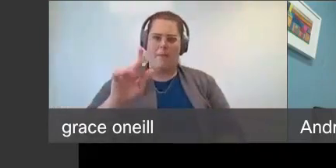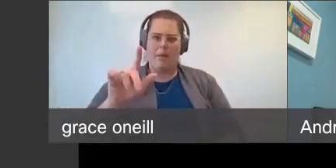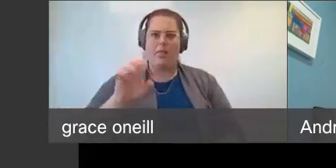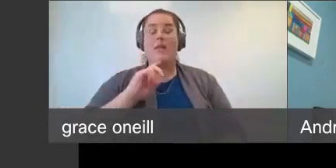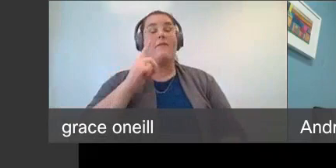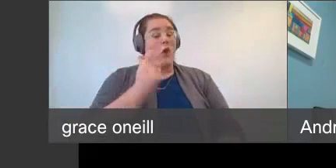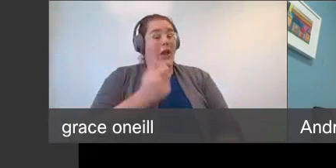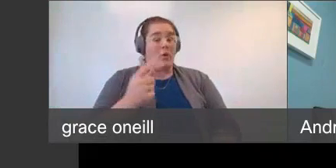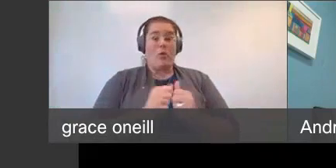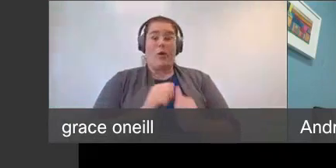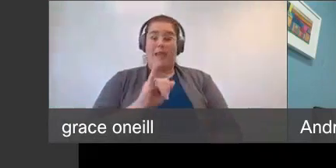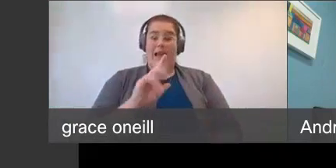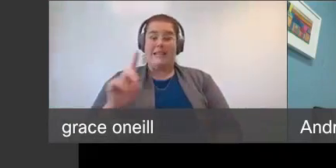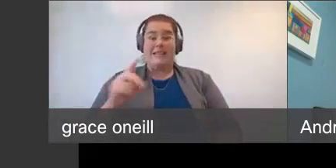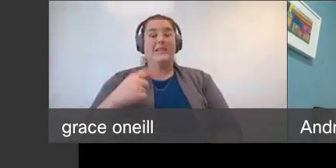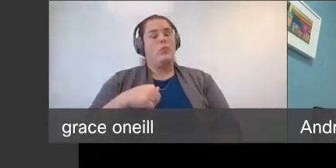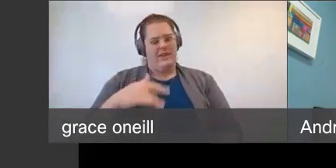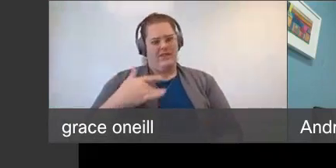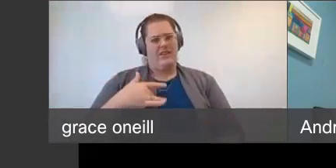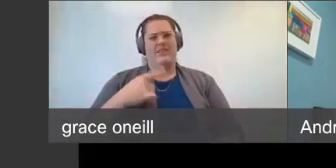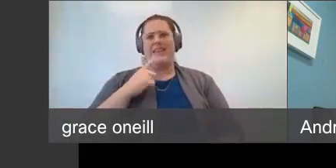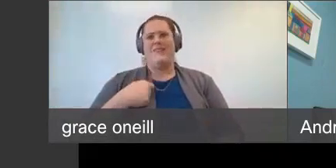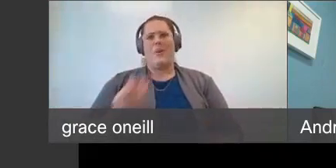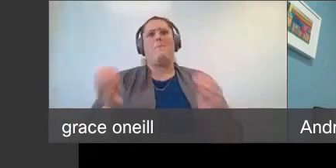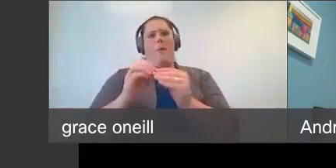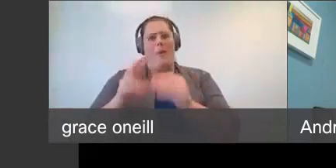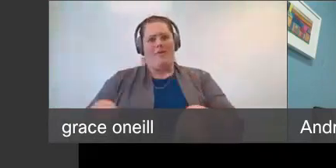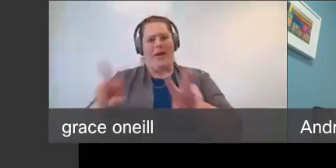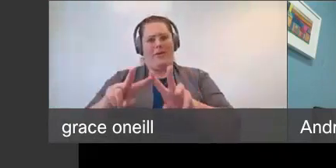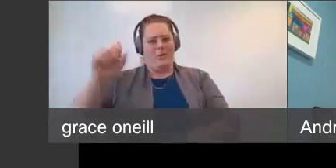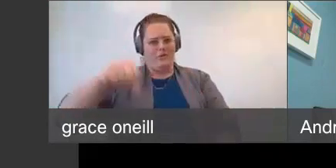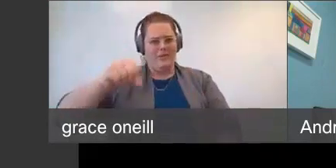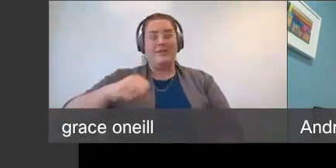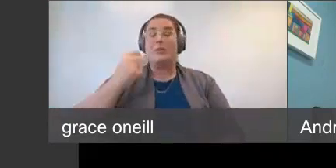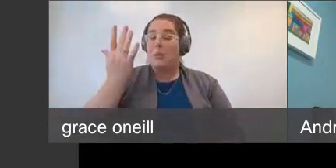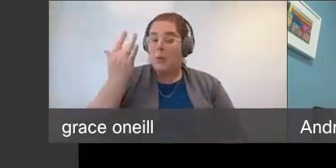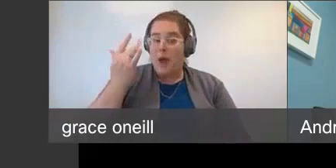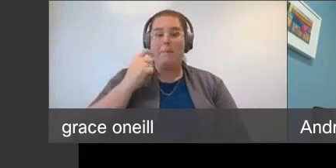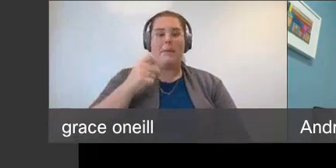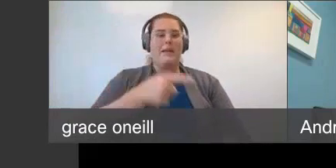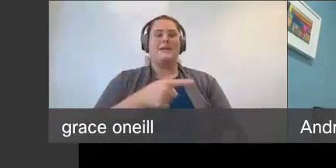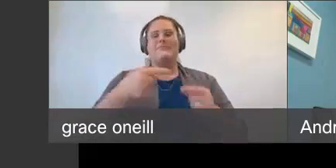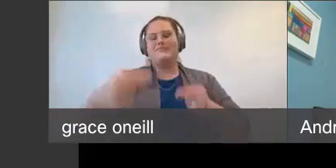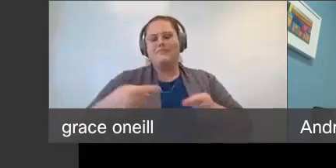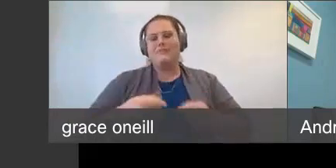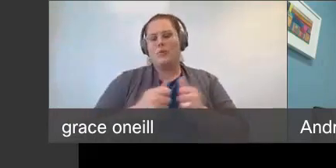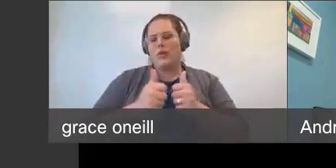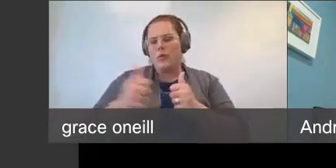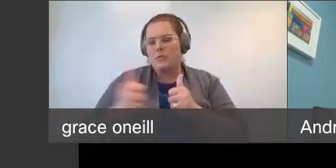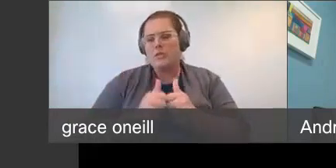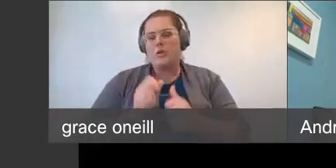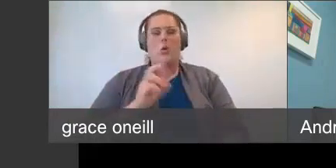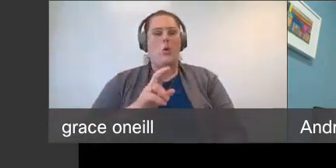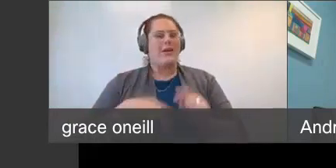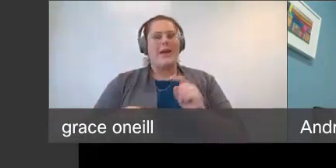is even greater value because they have these issues of transportation, or they can't get to a specialized doctor, or they rely on